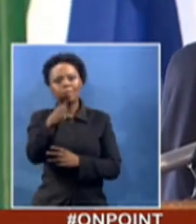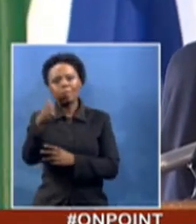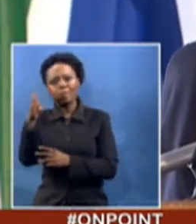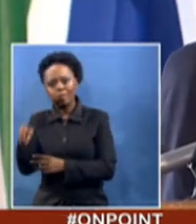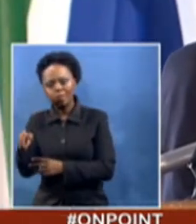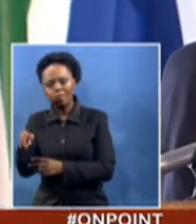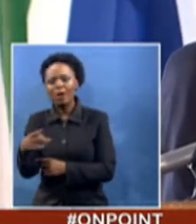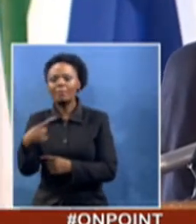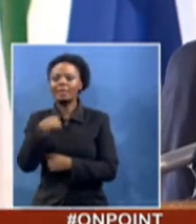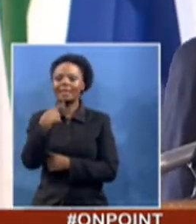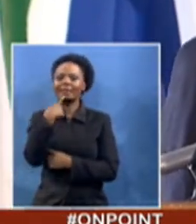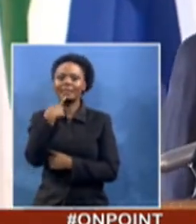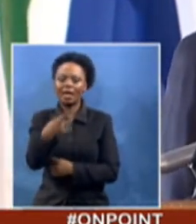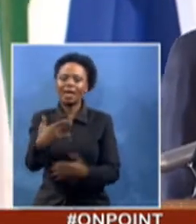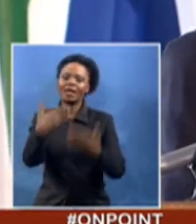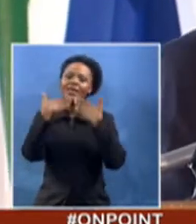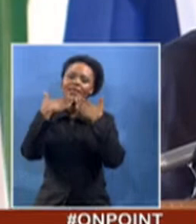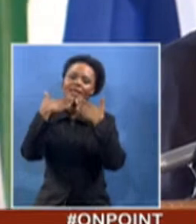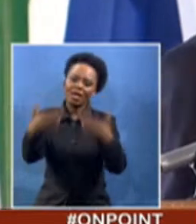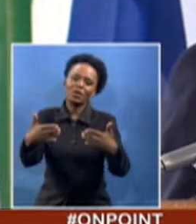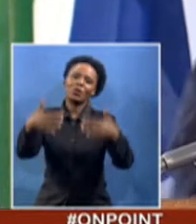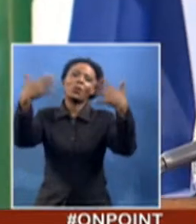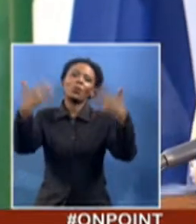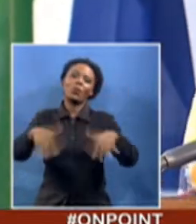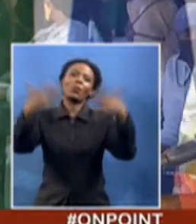want to say thank you very much.